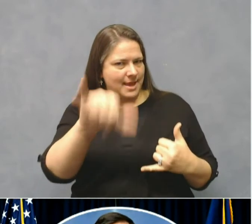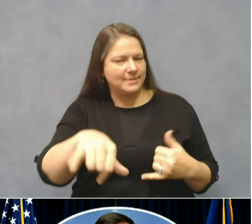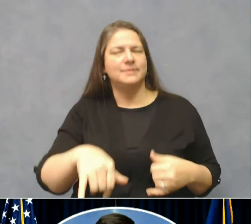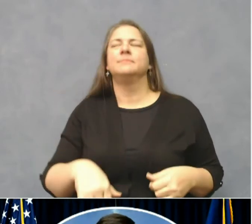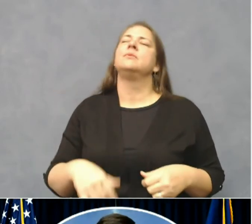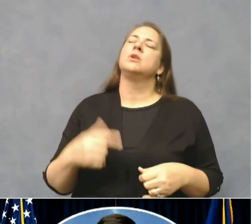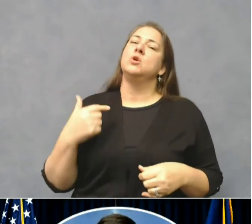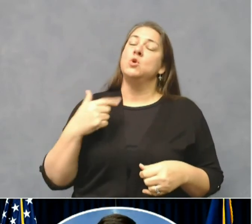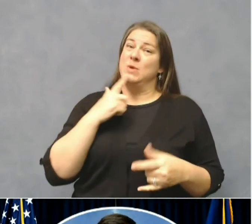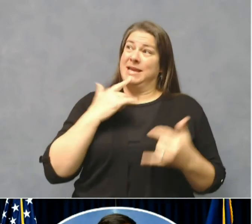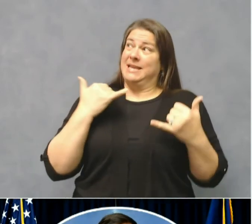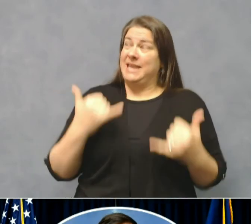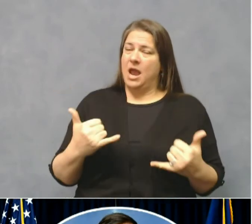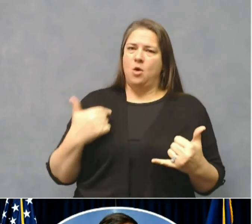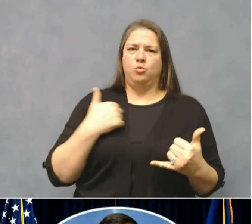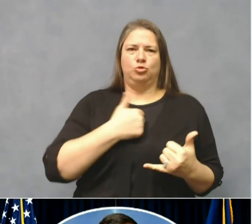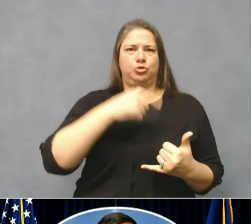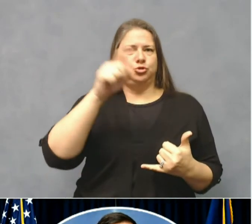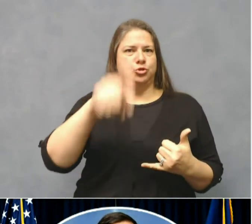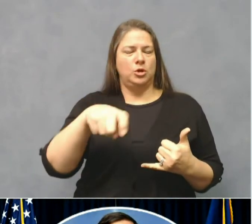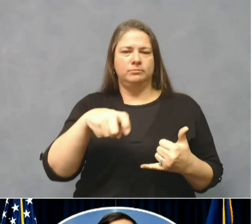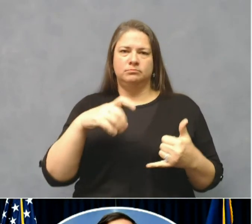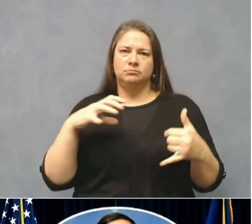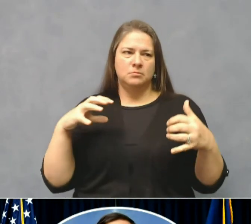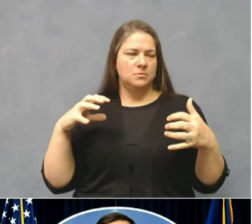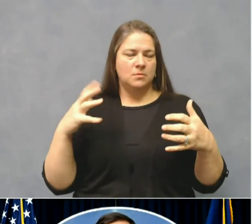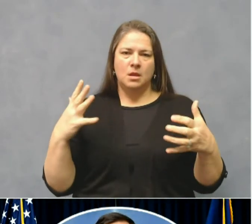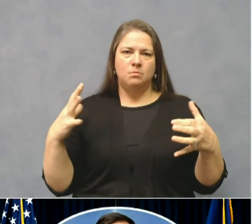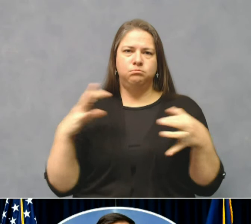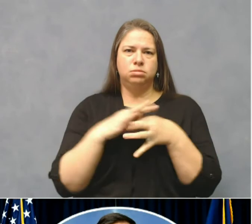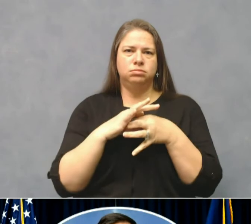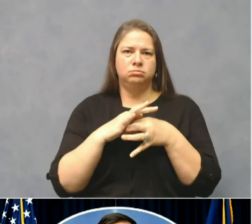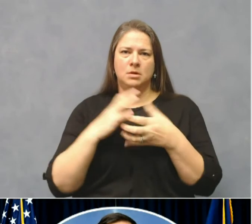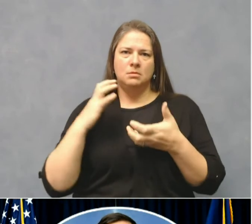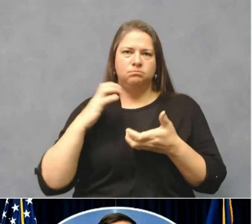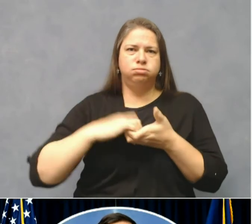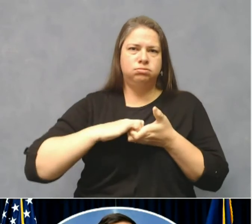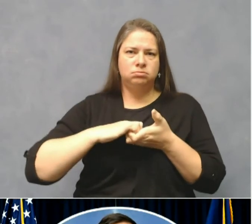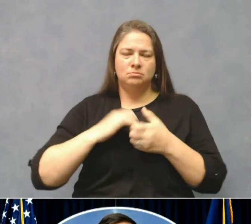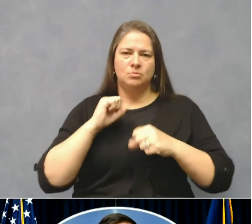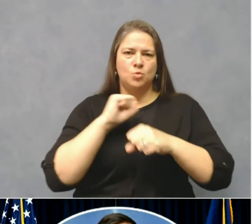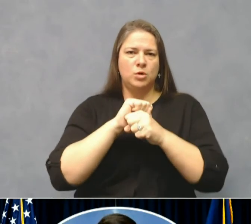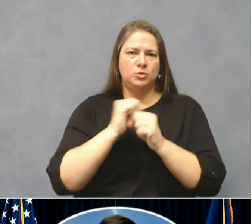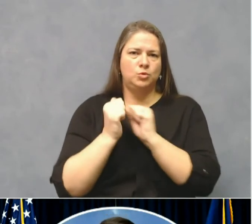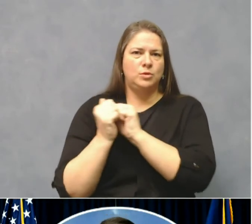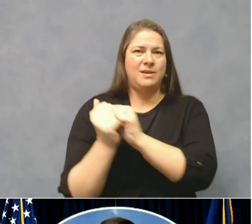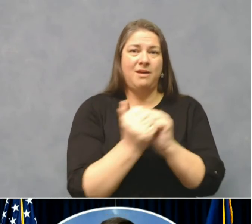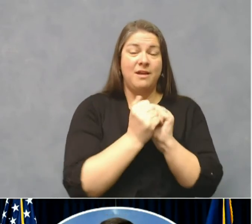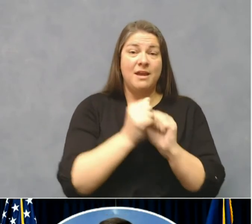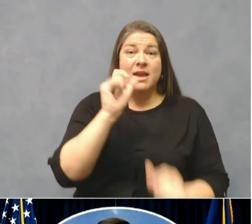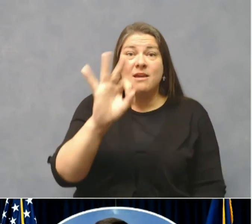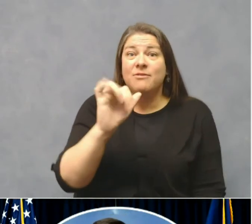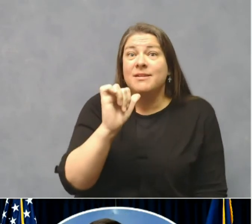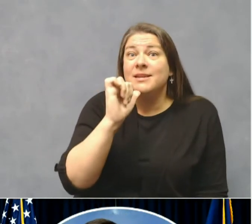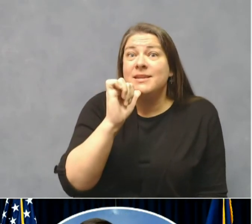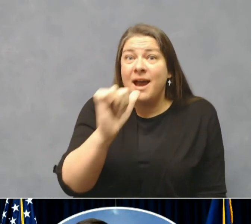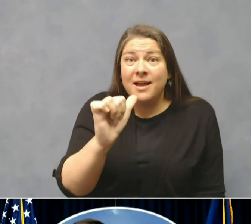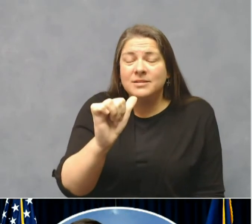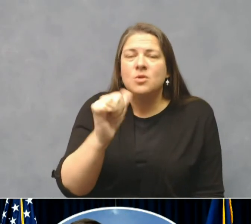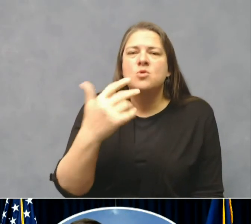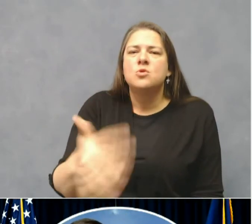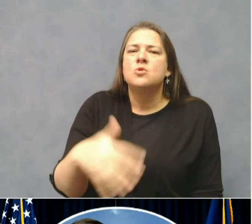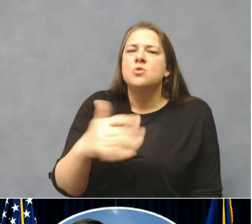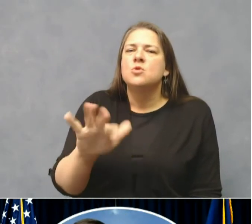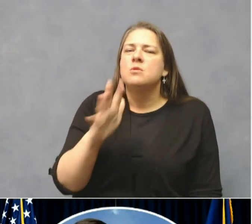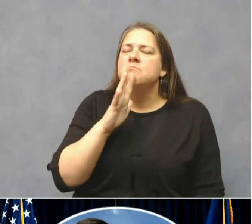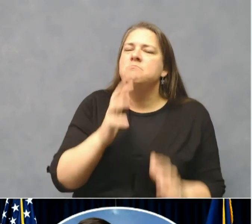together and doing the right things is right now, because the ramifications, if we don't, are the most severe of any time